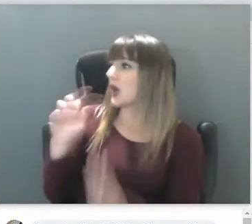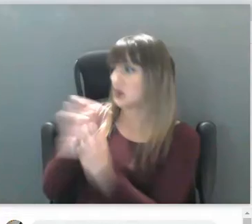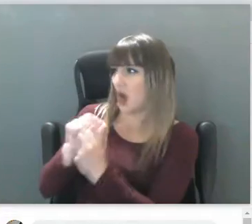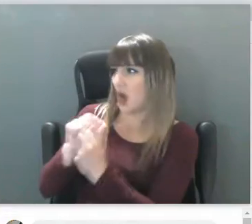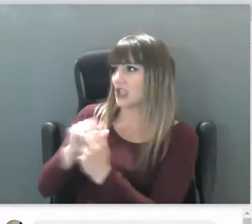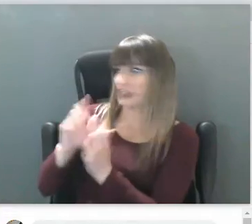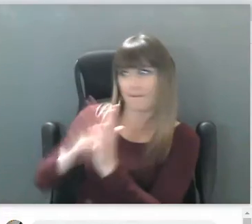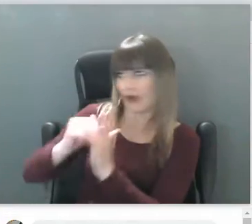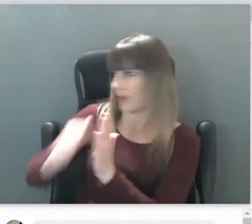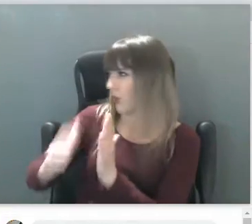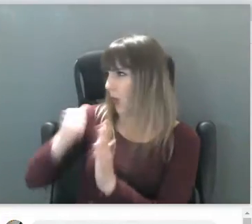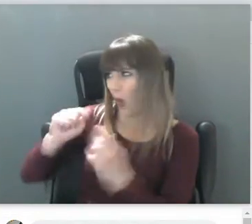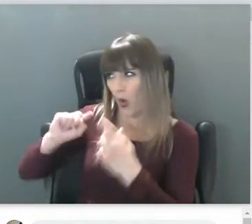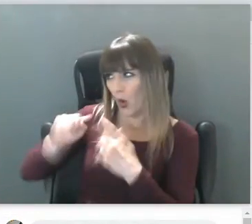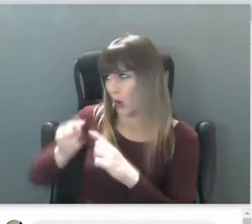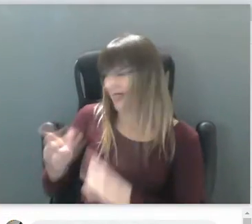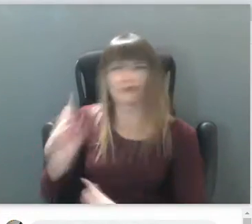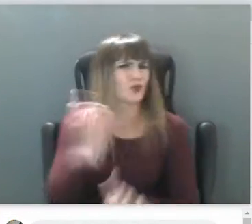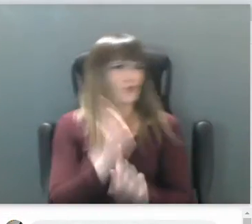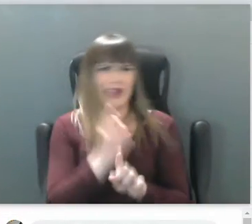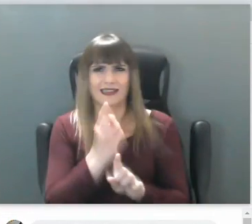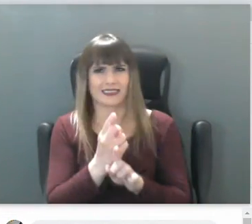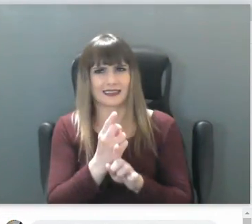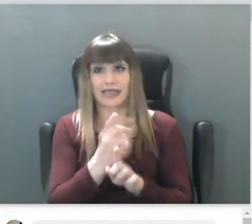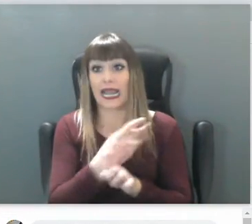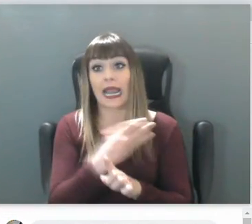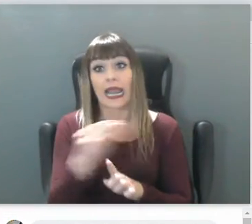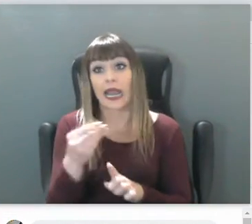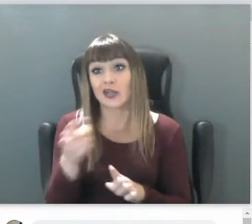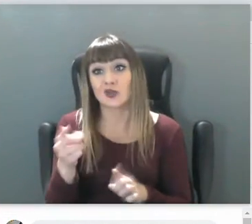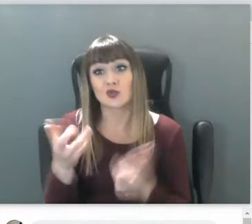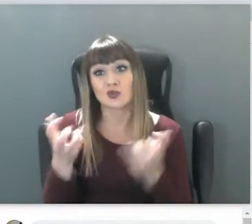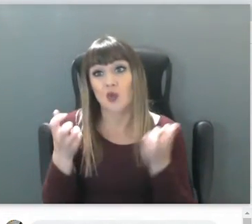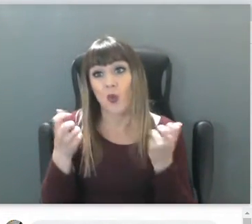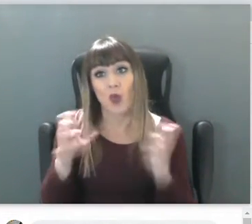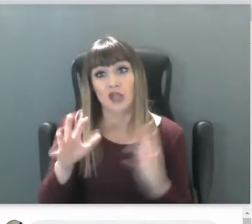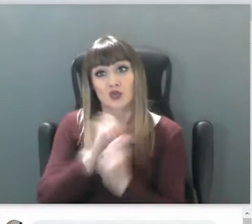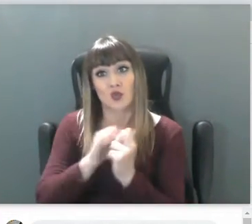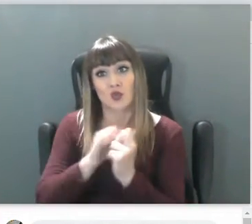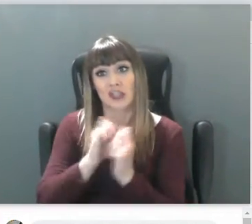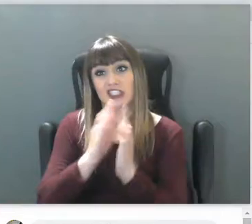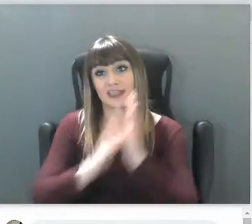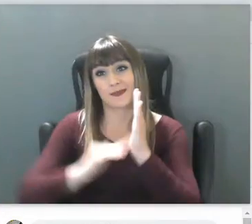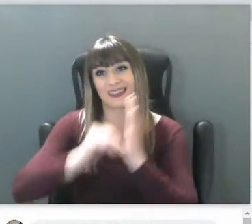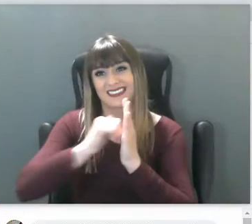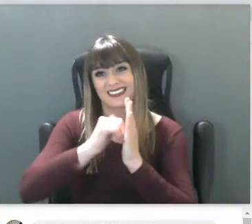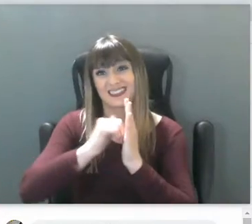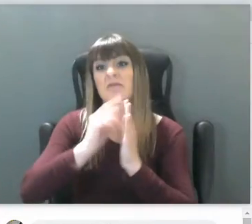hurt them, yeah, right? so you It's- don't want to wash these at all because the paint will come off then. Right. Yeah.